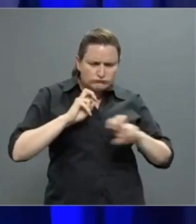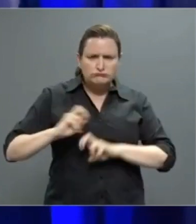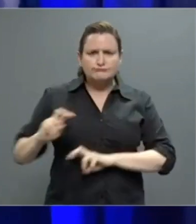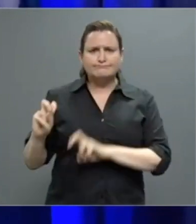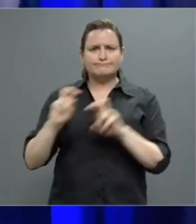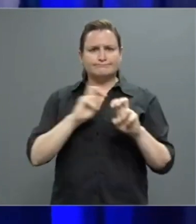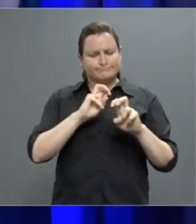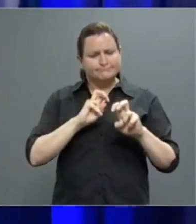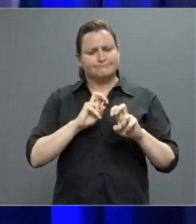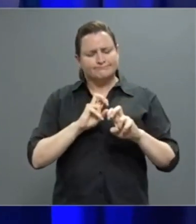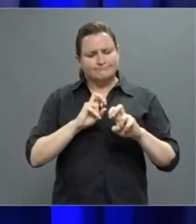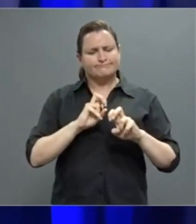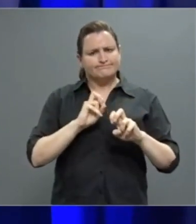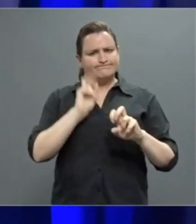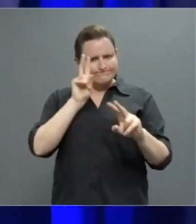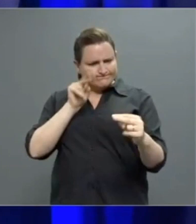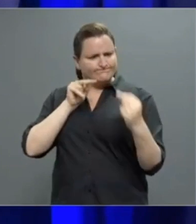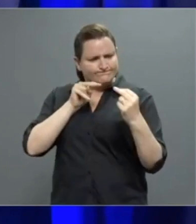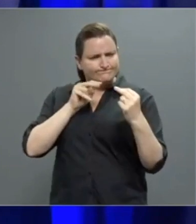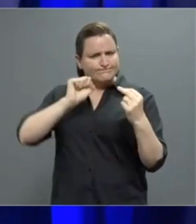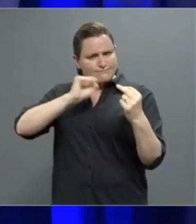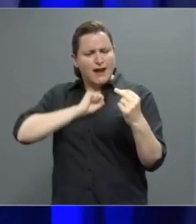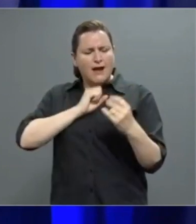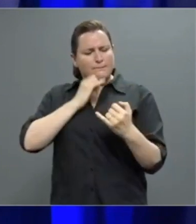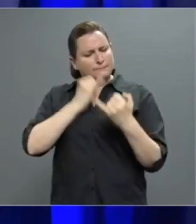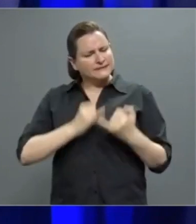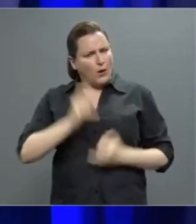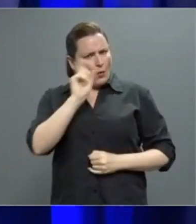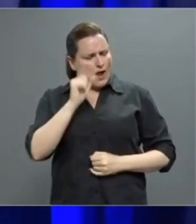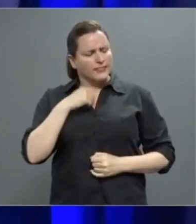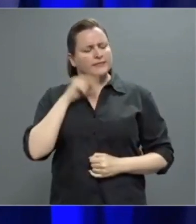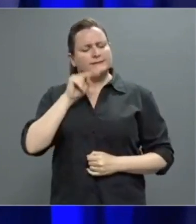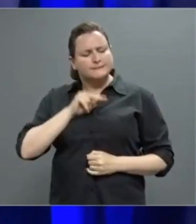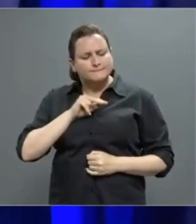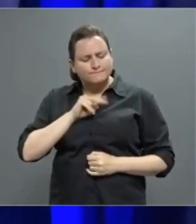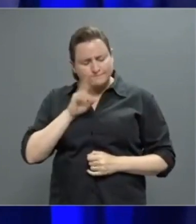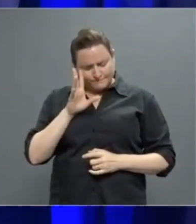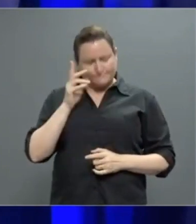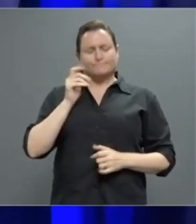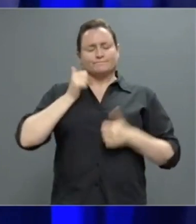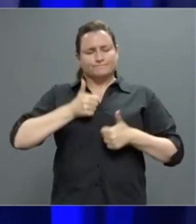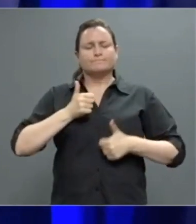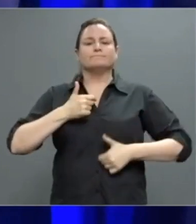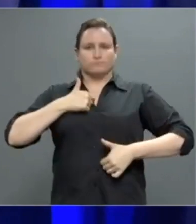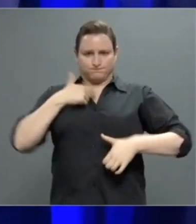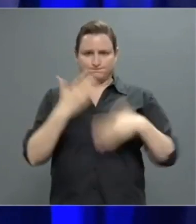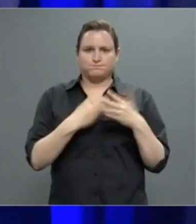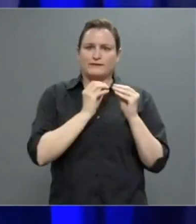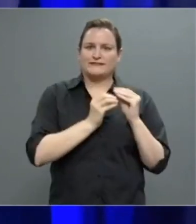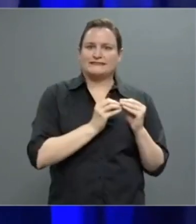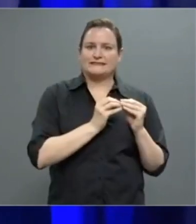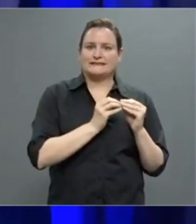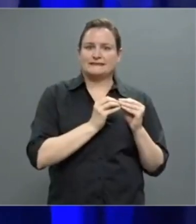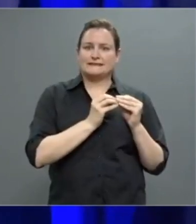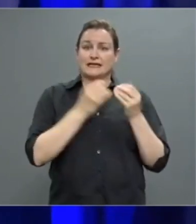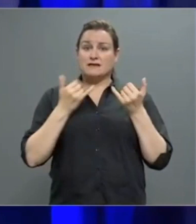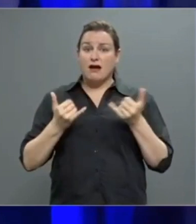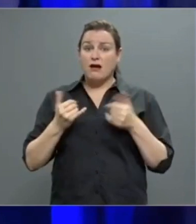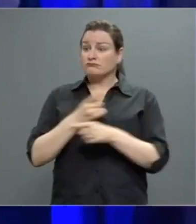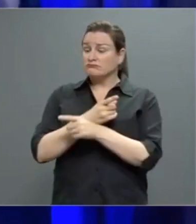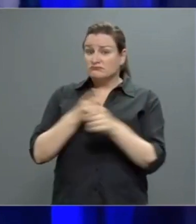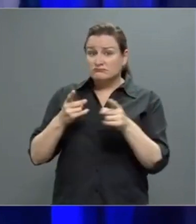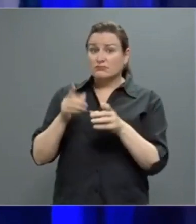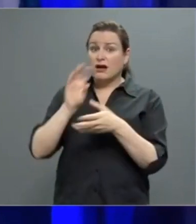up to our own mistakes, I can tell you today that the days of breaking trust with South Africans are well and truly